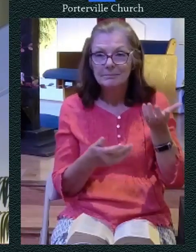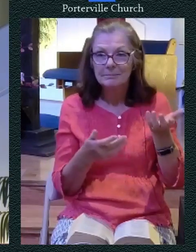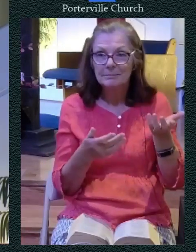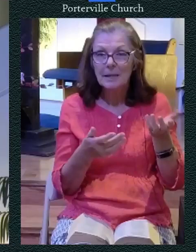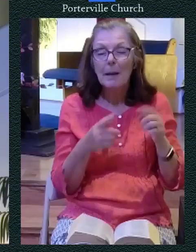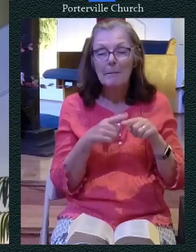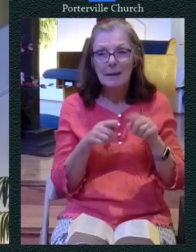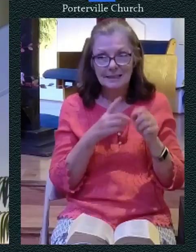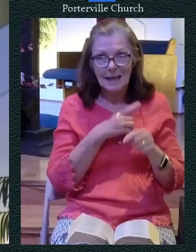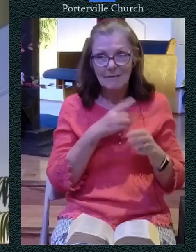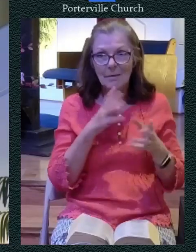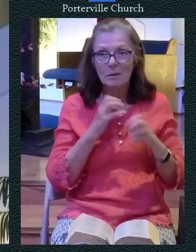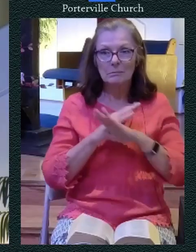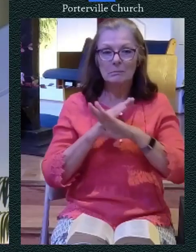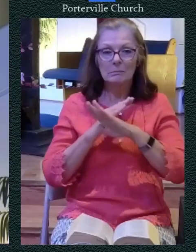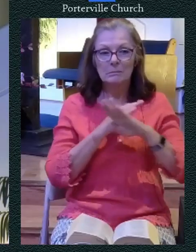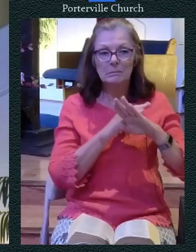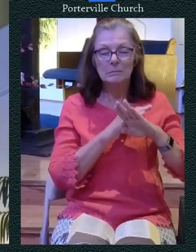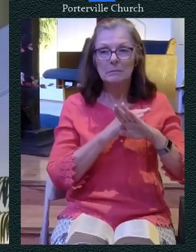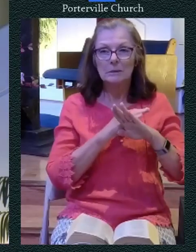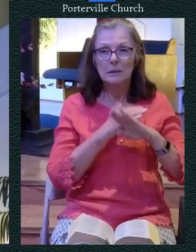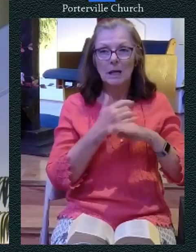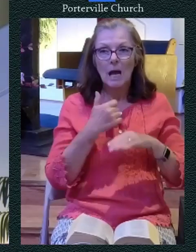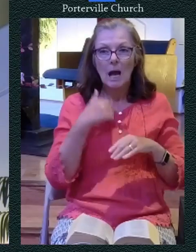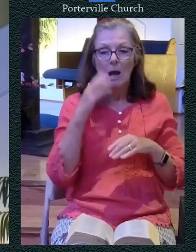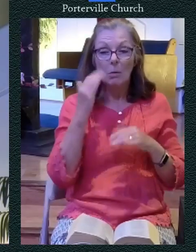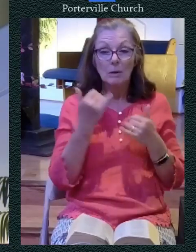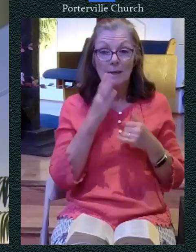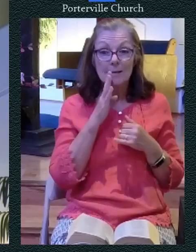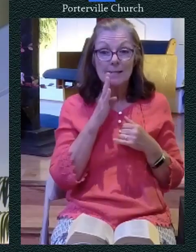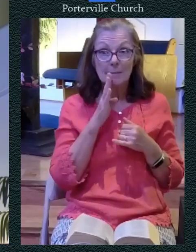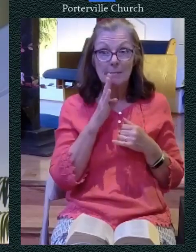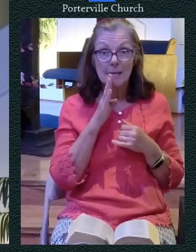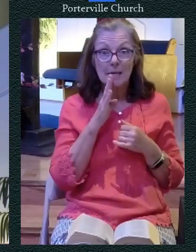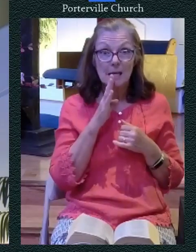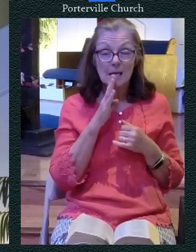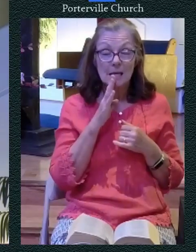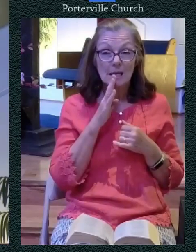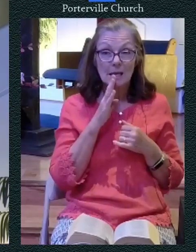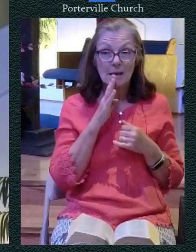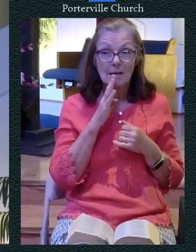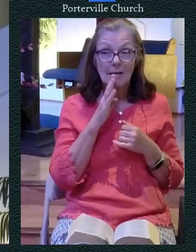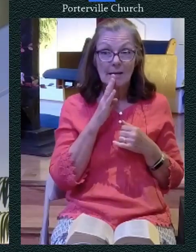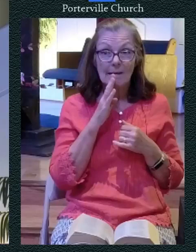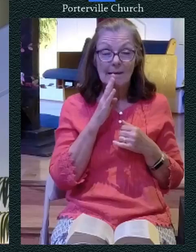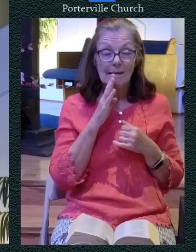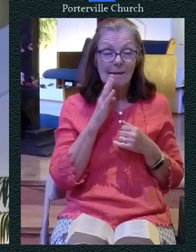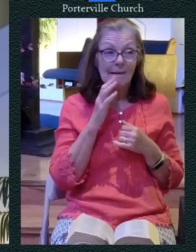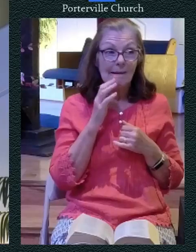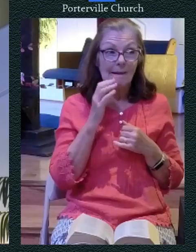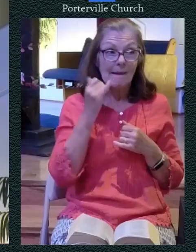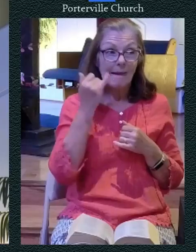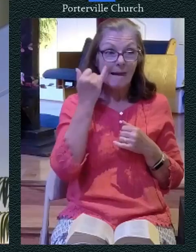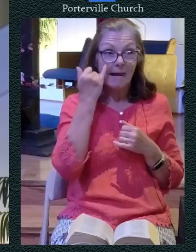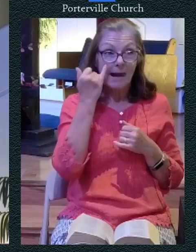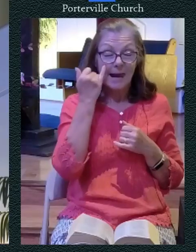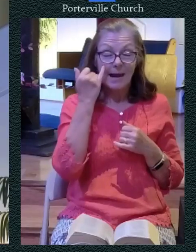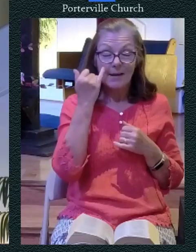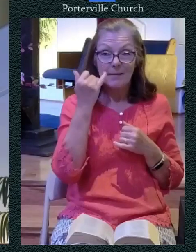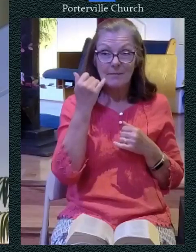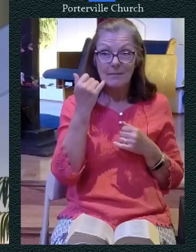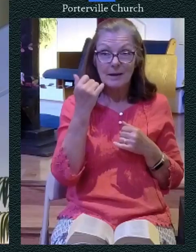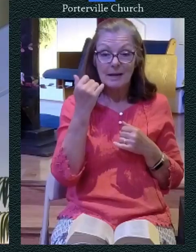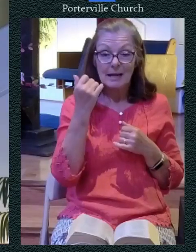himself. And then he says, I'm going to not speak, because he's worried that if he speaks, he will sin.